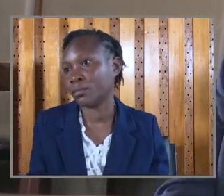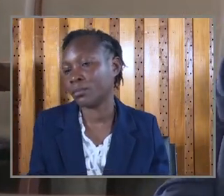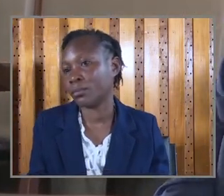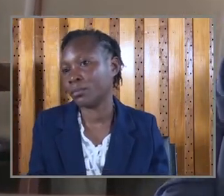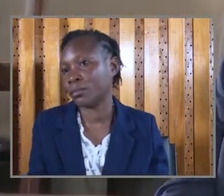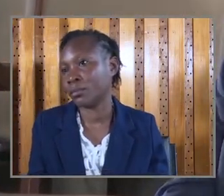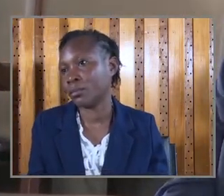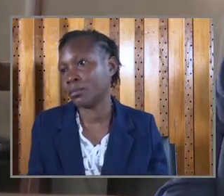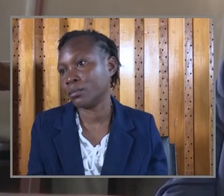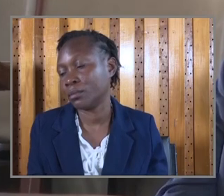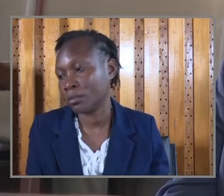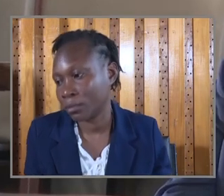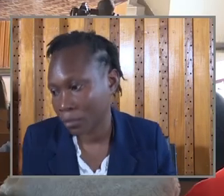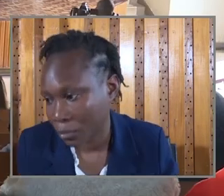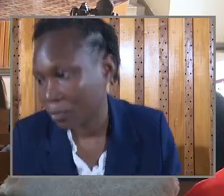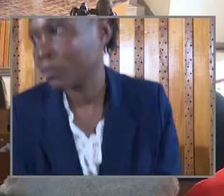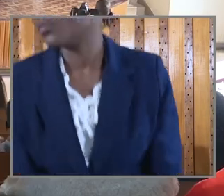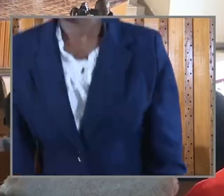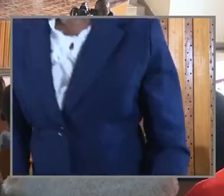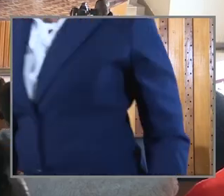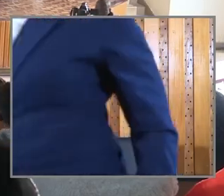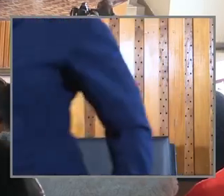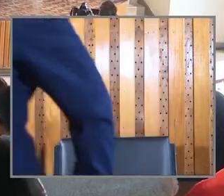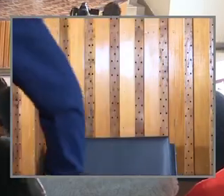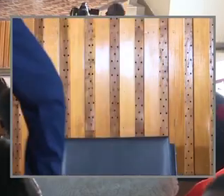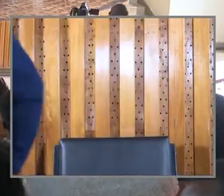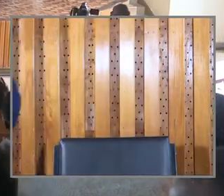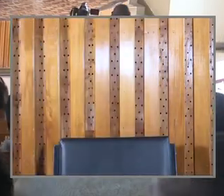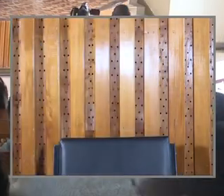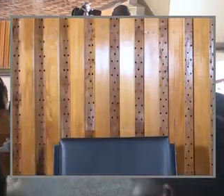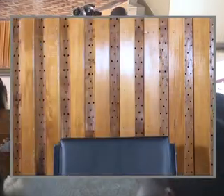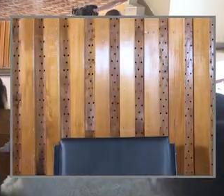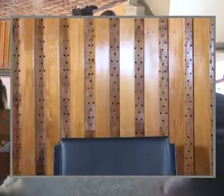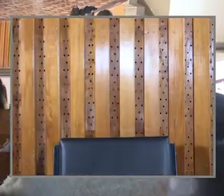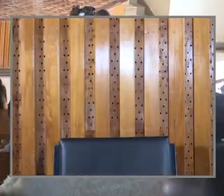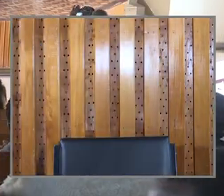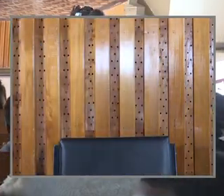Could we give him another round of applause, please? Thank you very much.